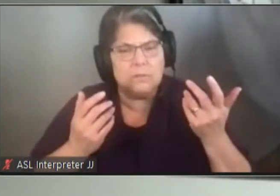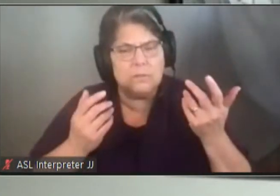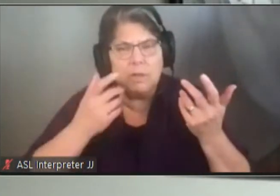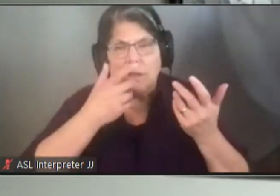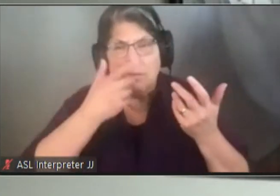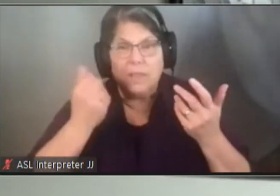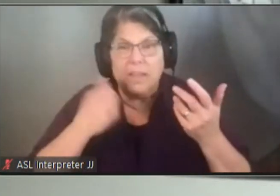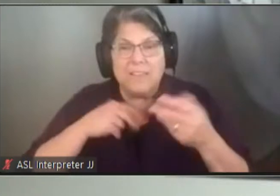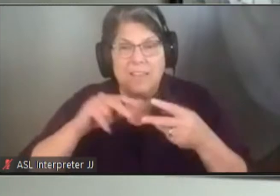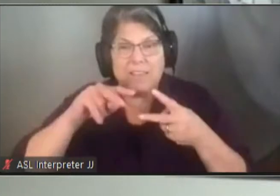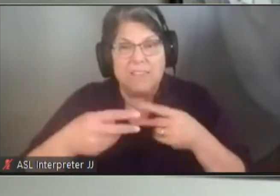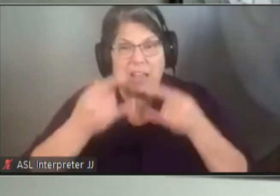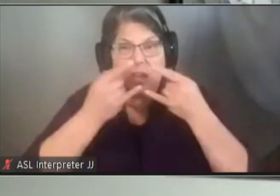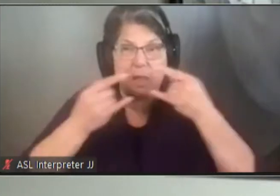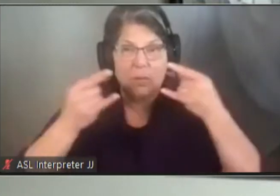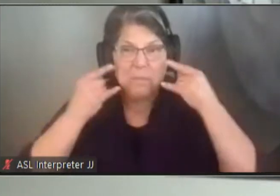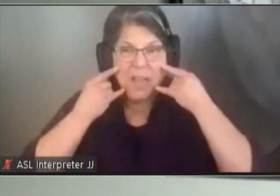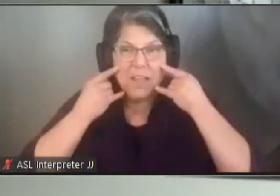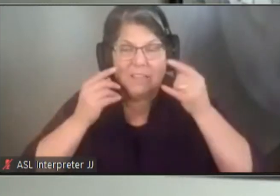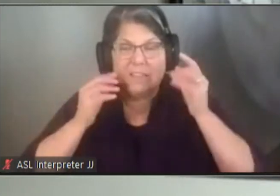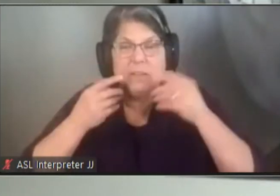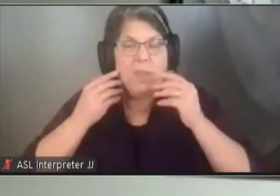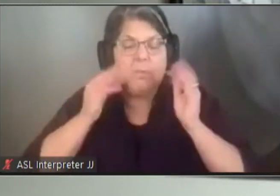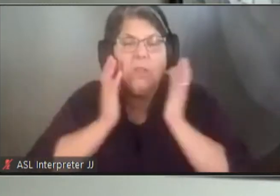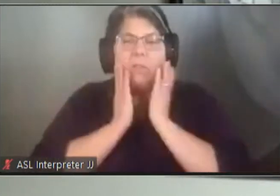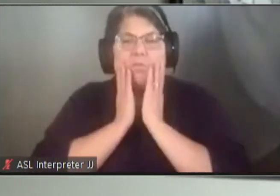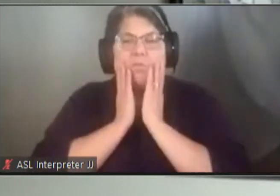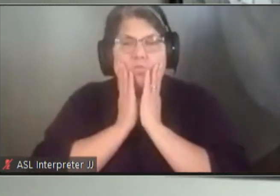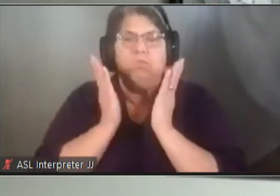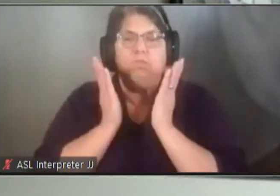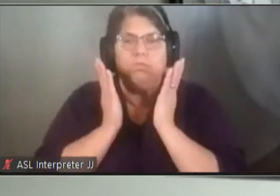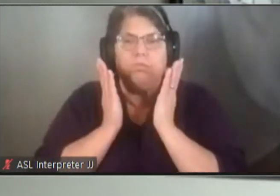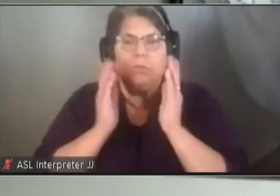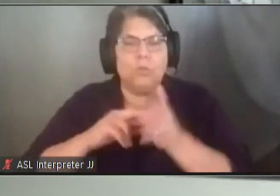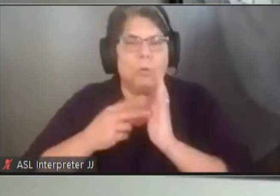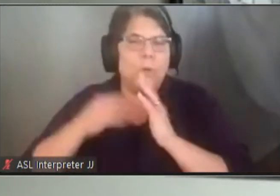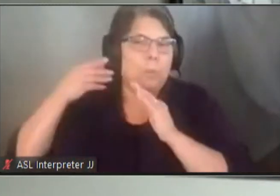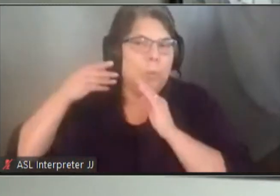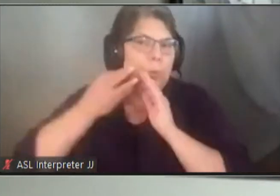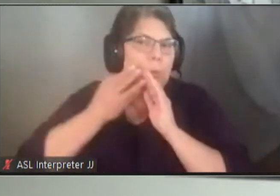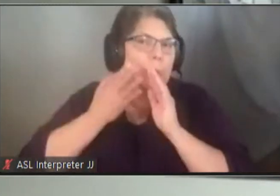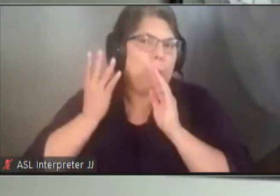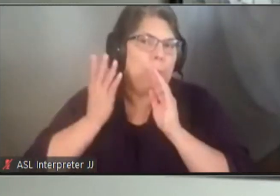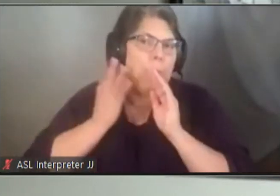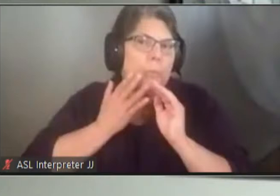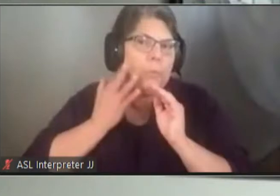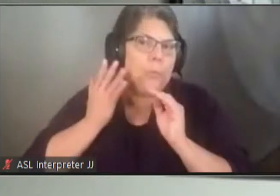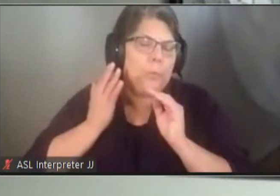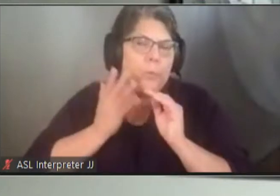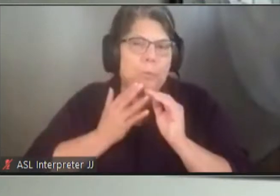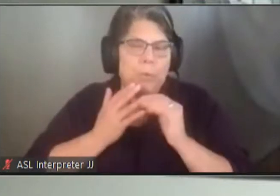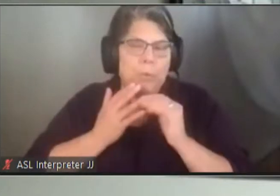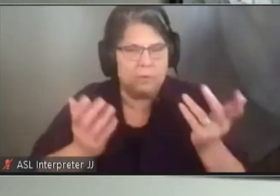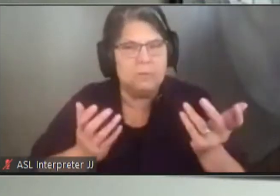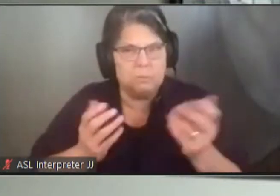closeness of the mask to the face. So if it's outside, and it certainly will if the other mask is inside